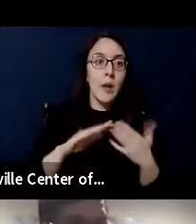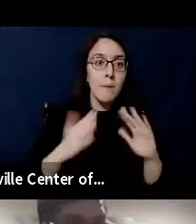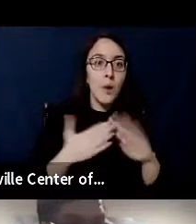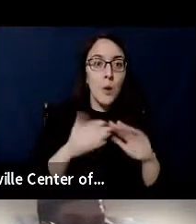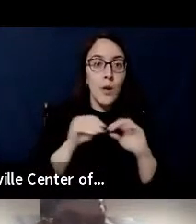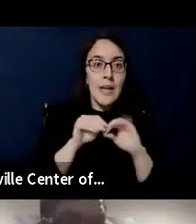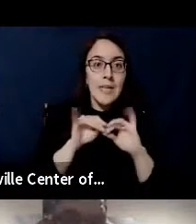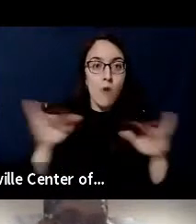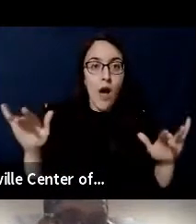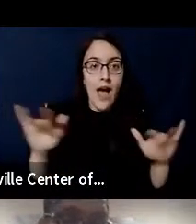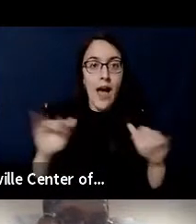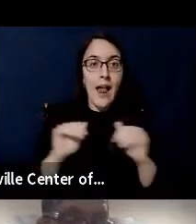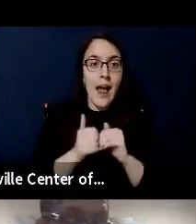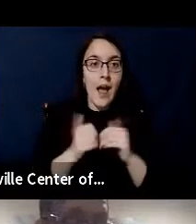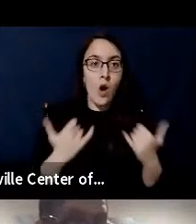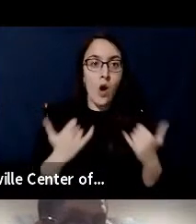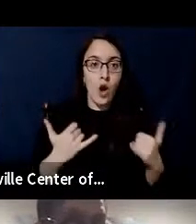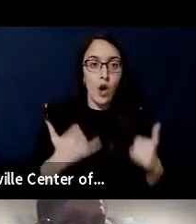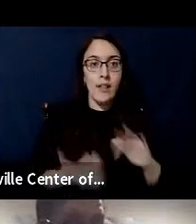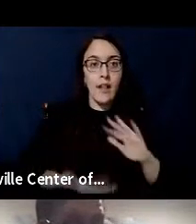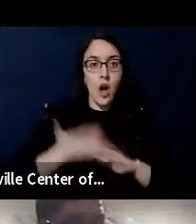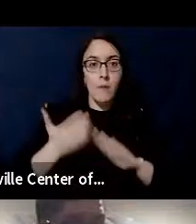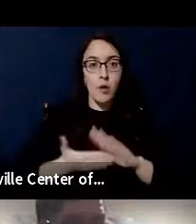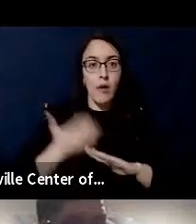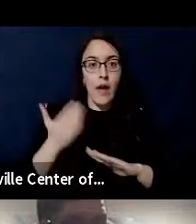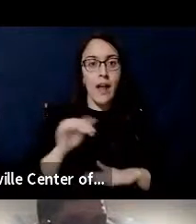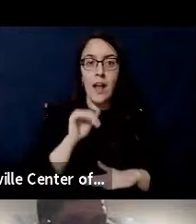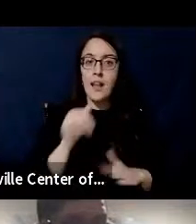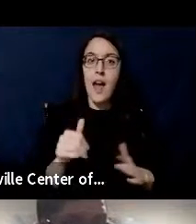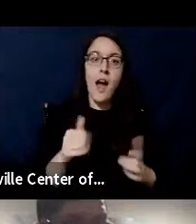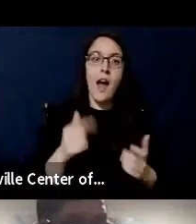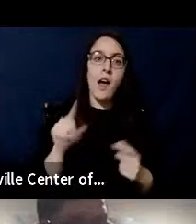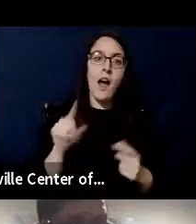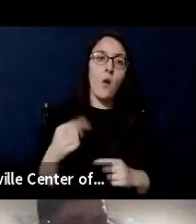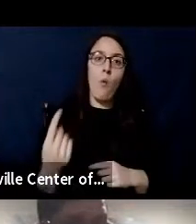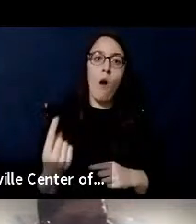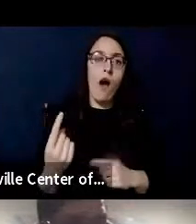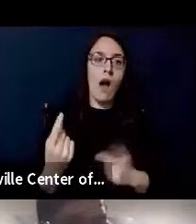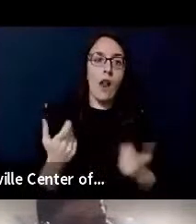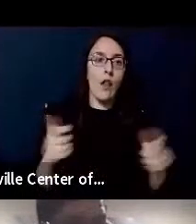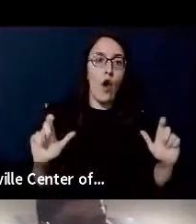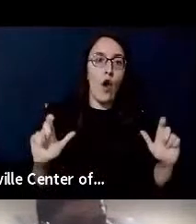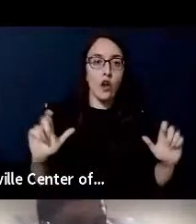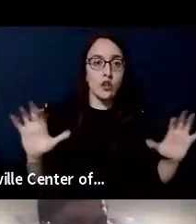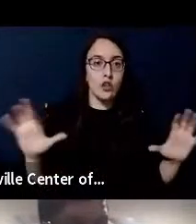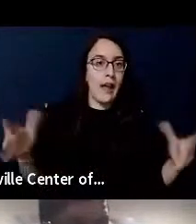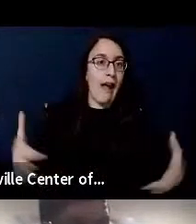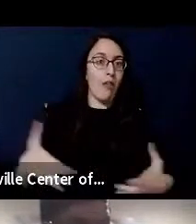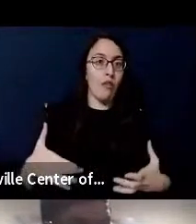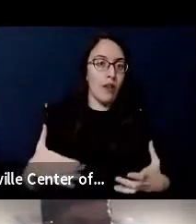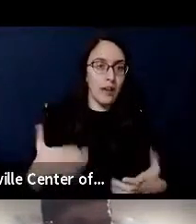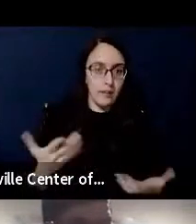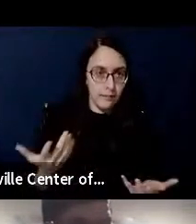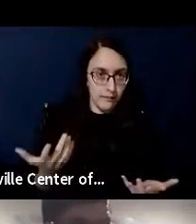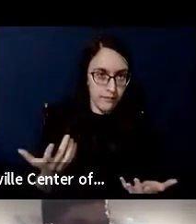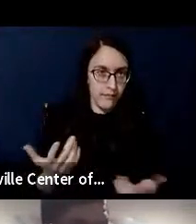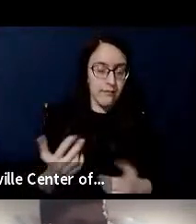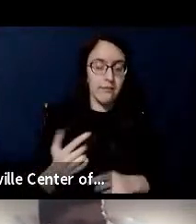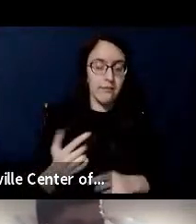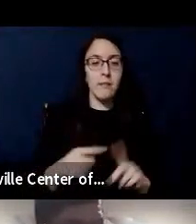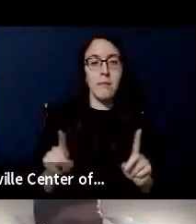communities currently operate. It wouldn't be any single large gathering. But